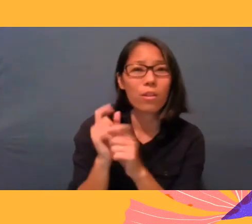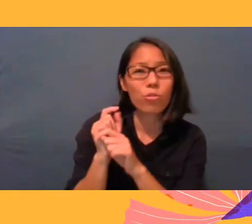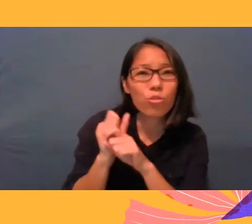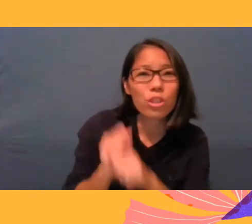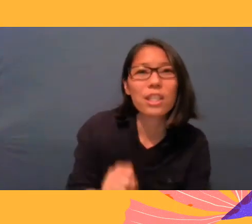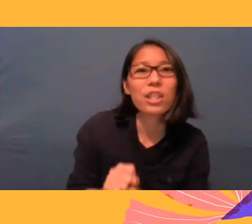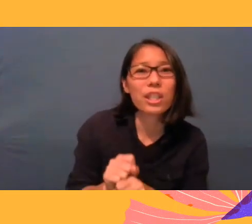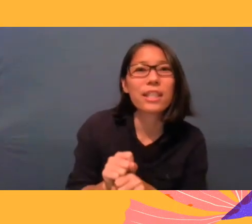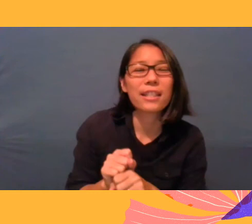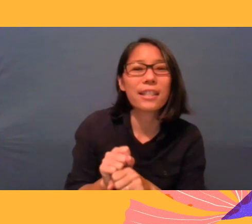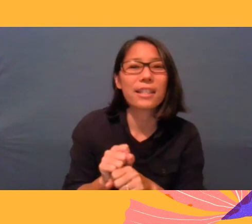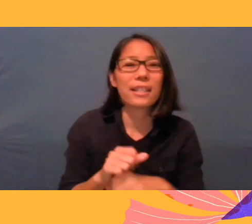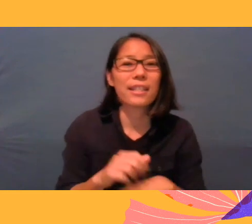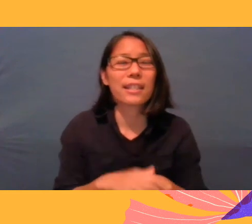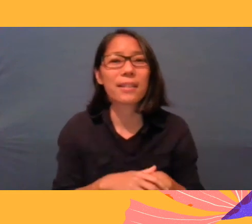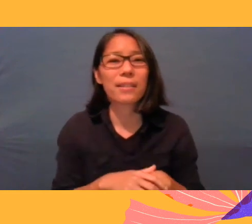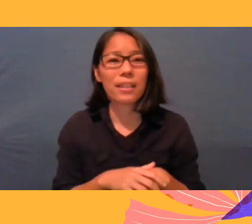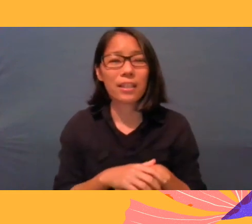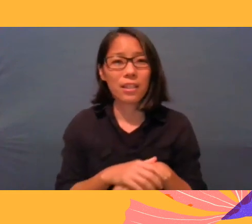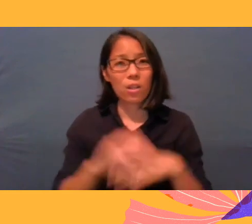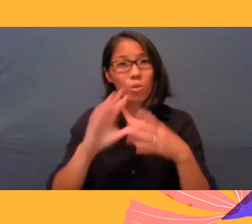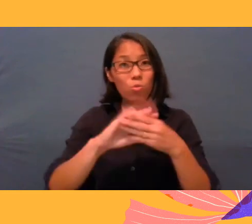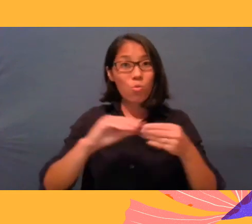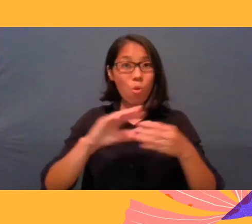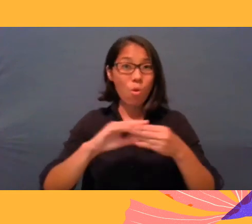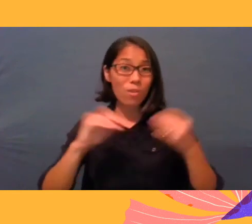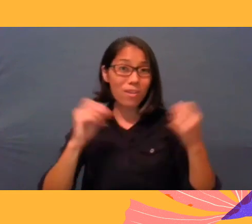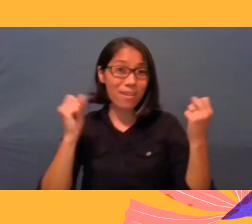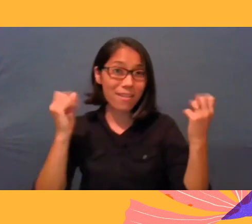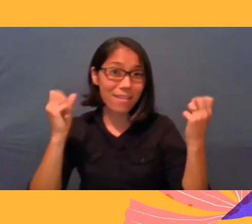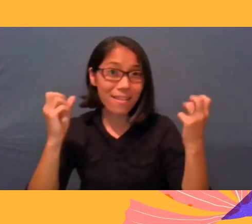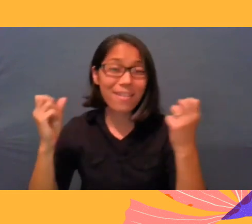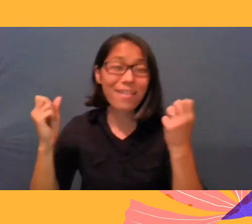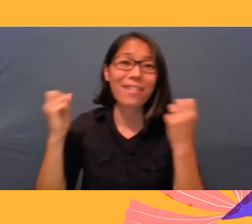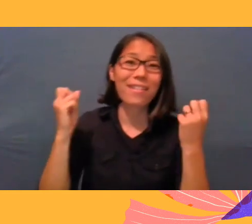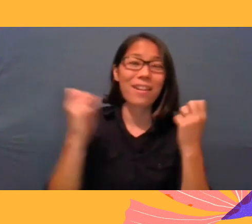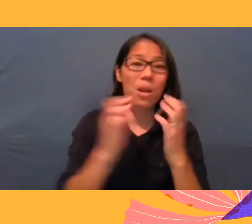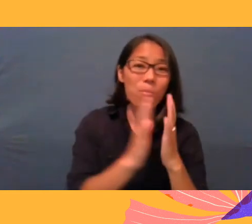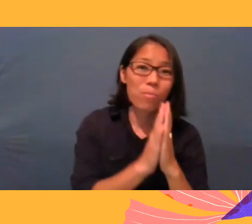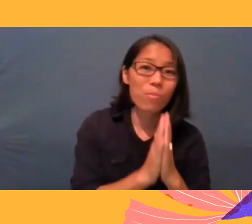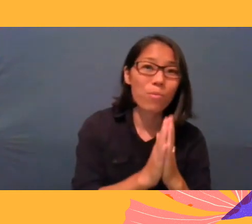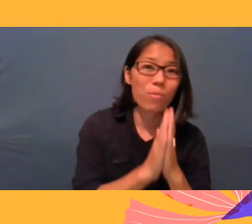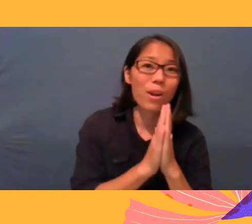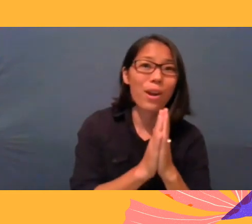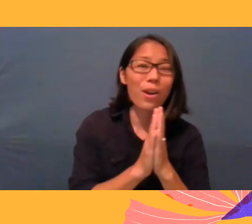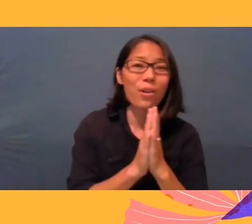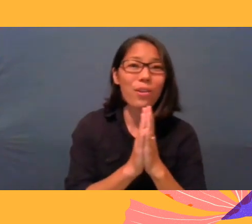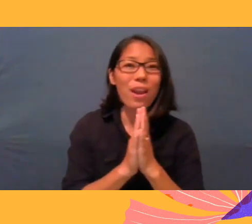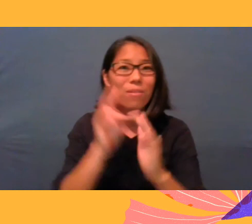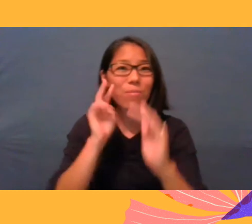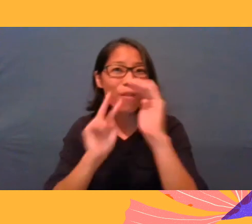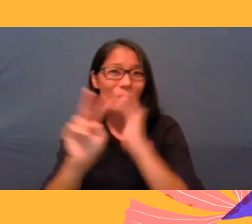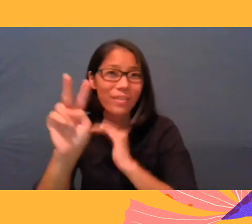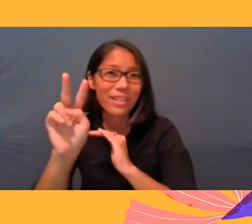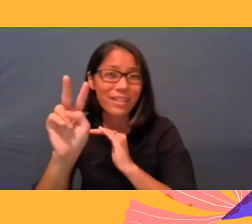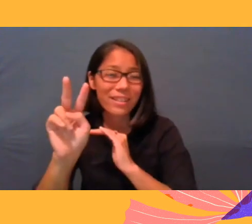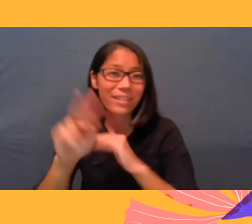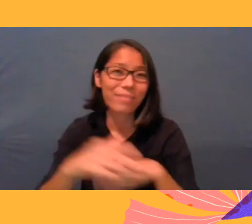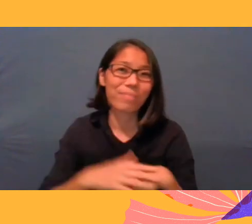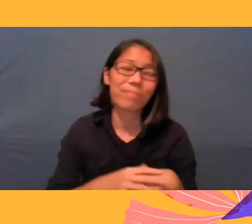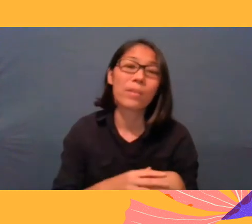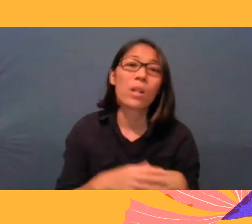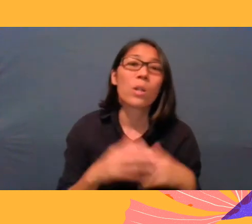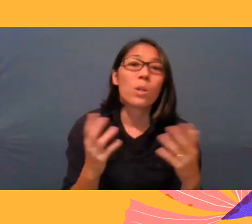traditions of storytelling that is prayer and prophecy. And